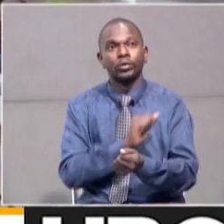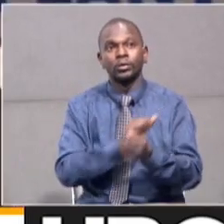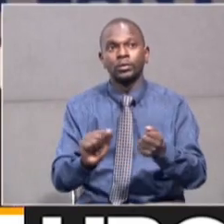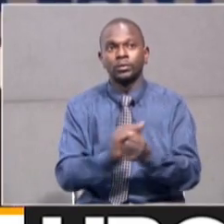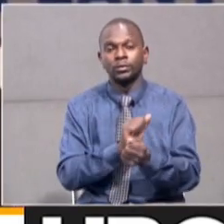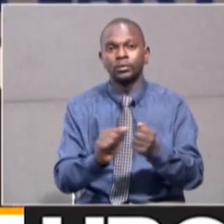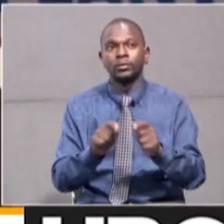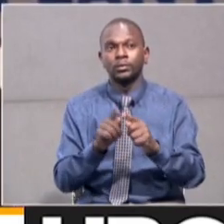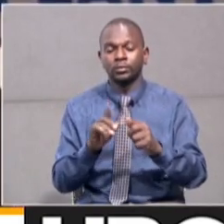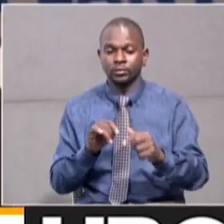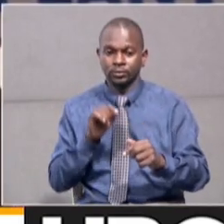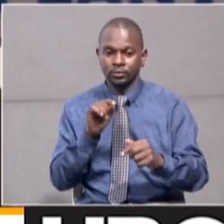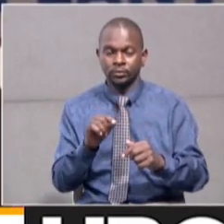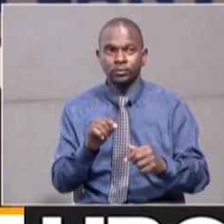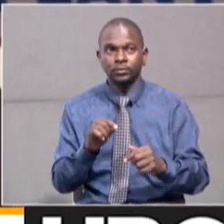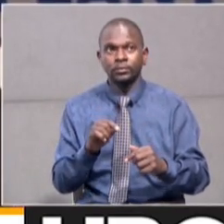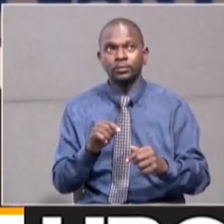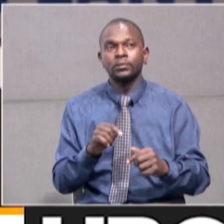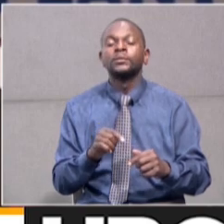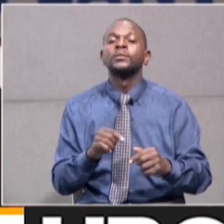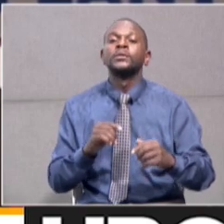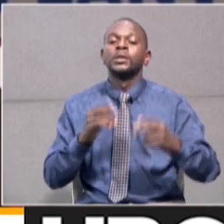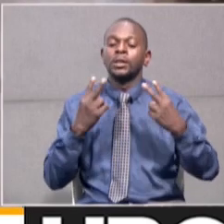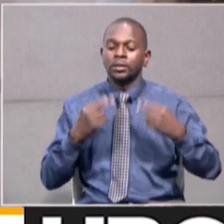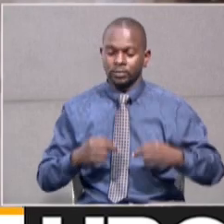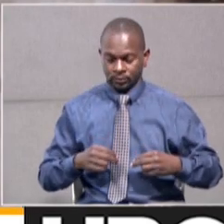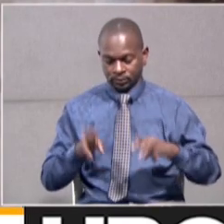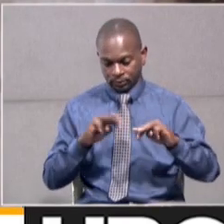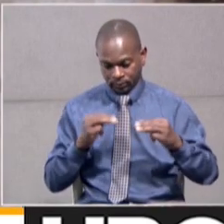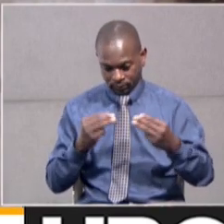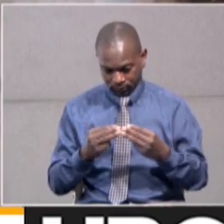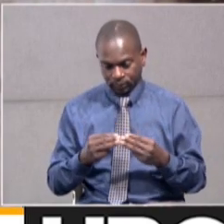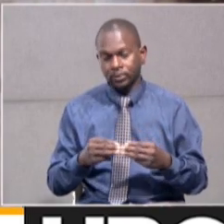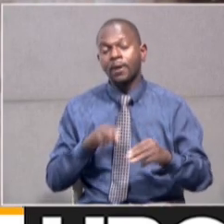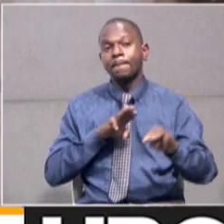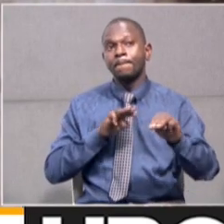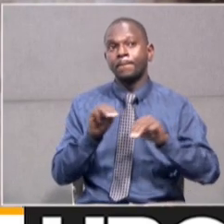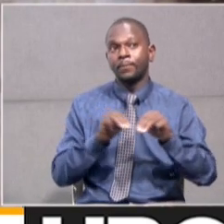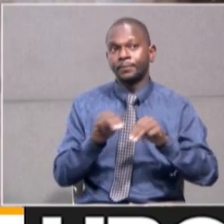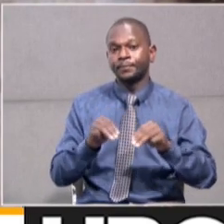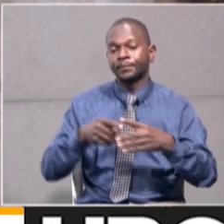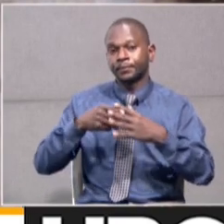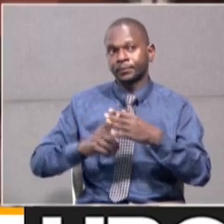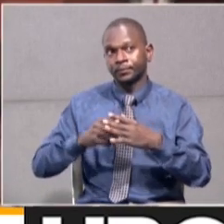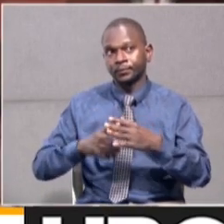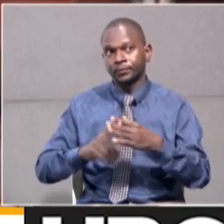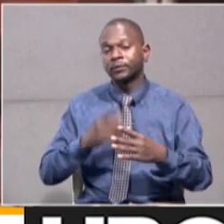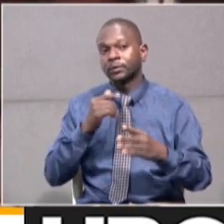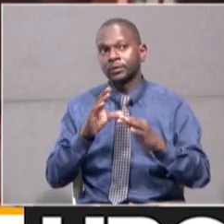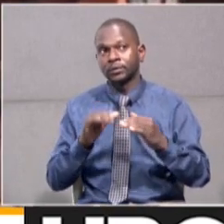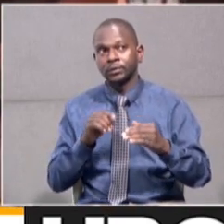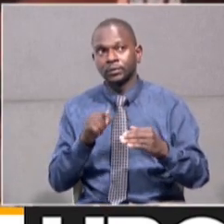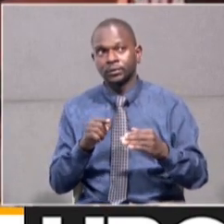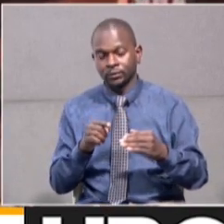to preventable causes. The health workshop manager, Rwenzori Region, Engineer Kasami Joe, says